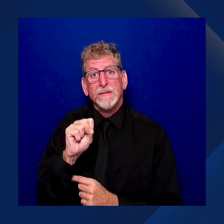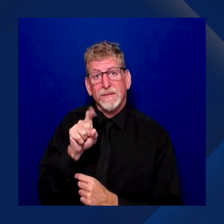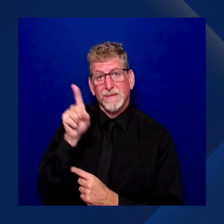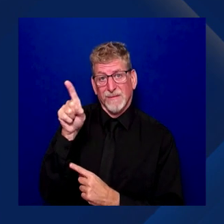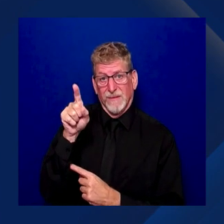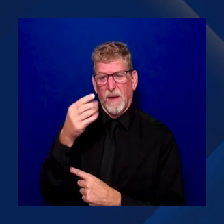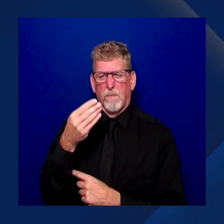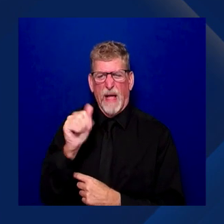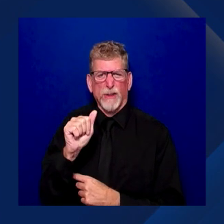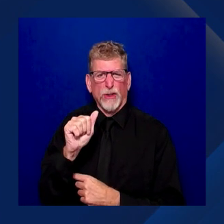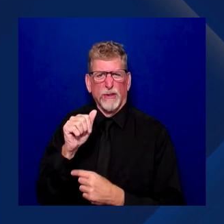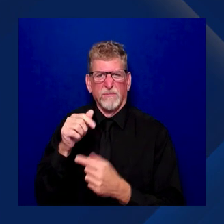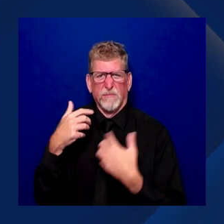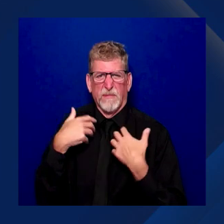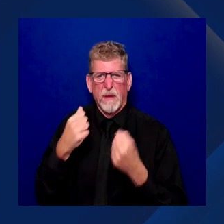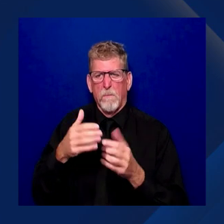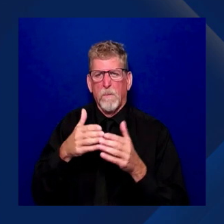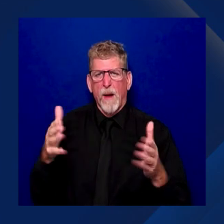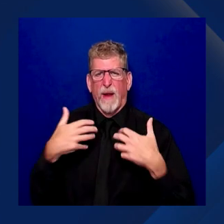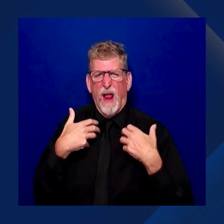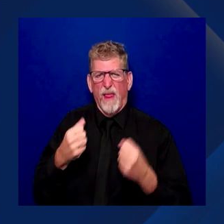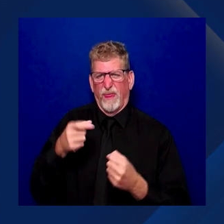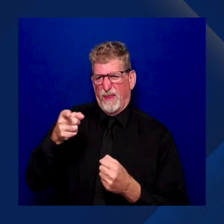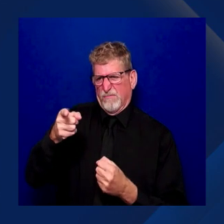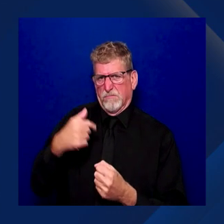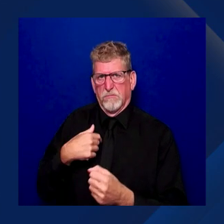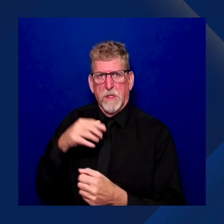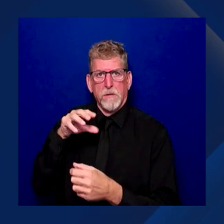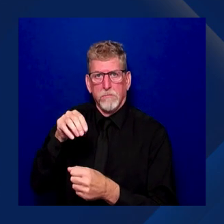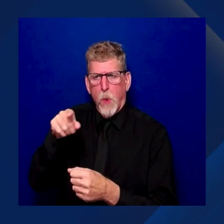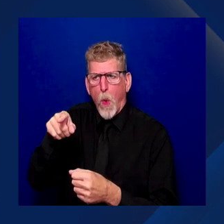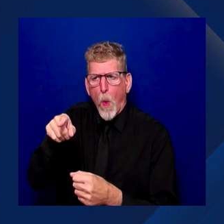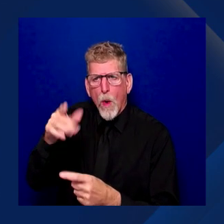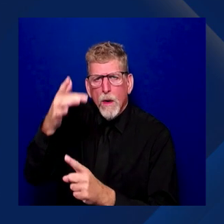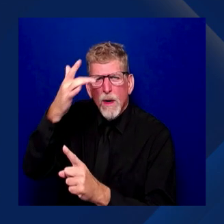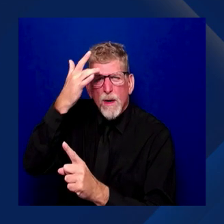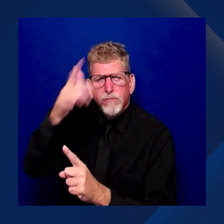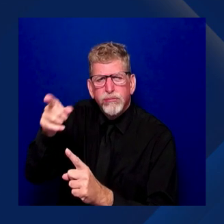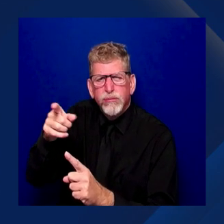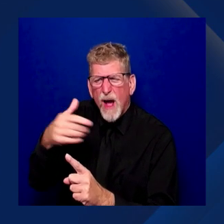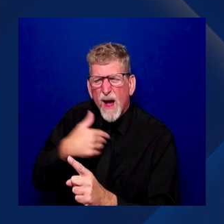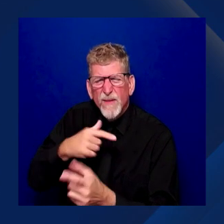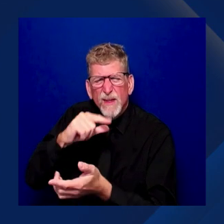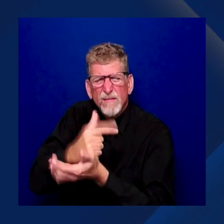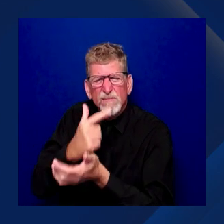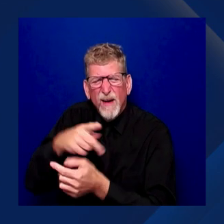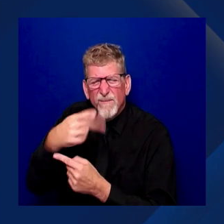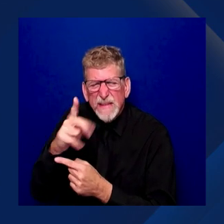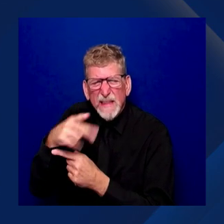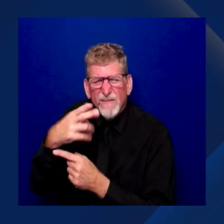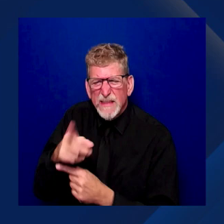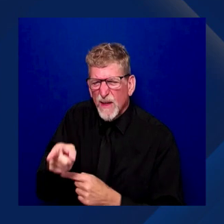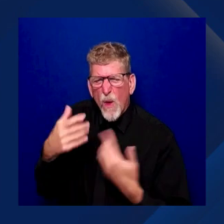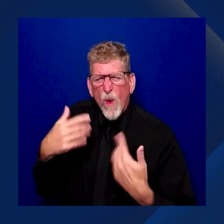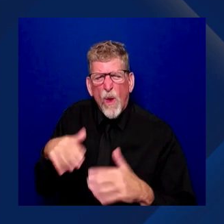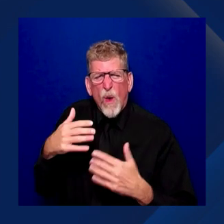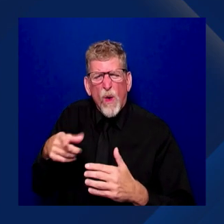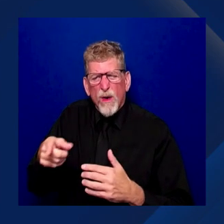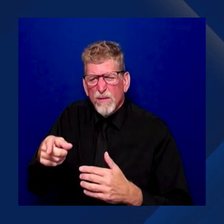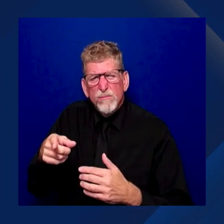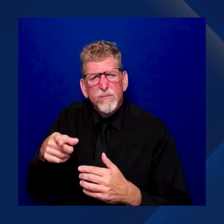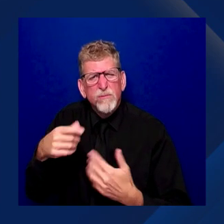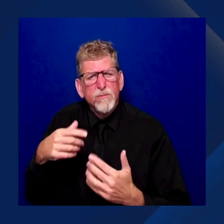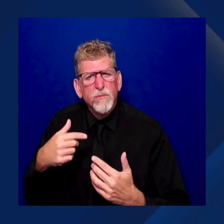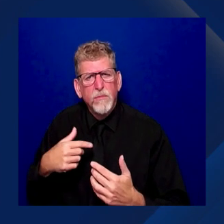and she was joining our class to learn more about health equity. Upon graduation, she became a lieutenant commander in the United